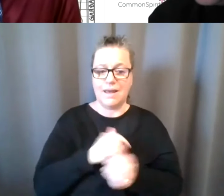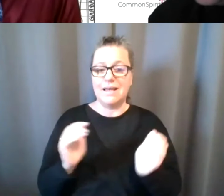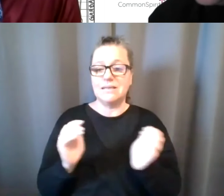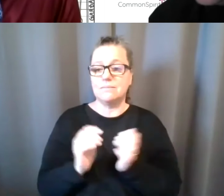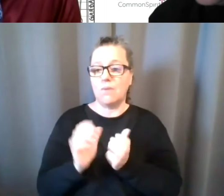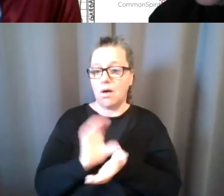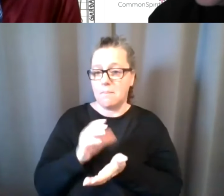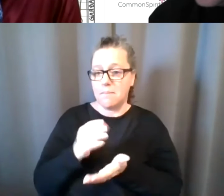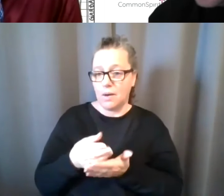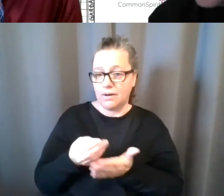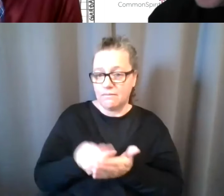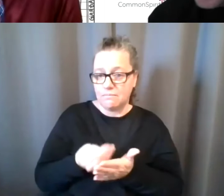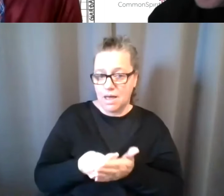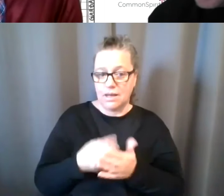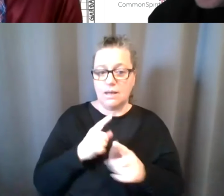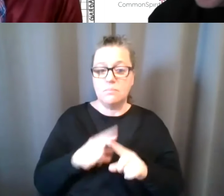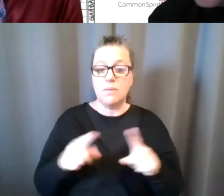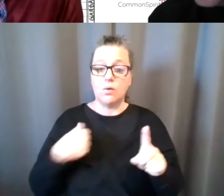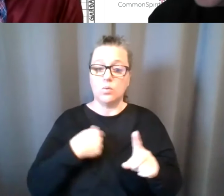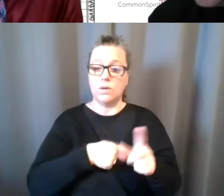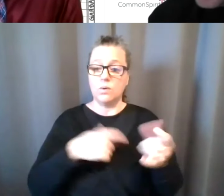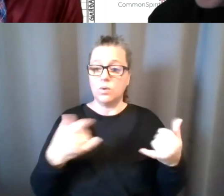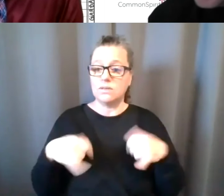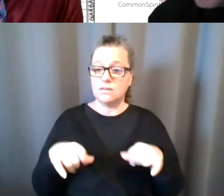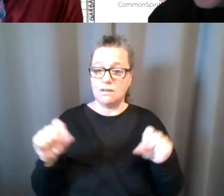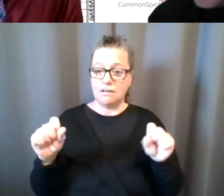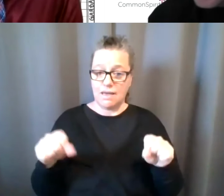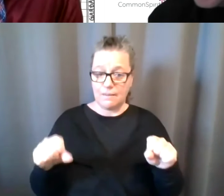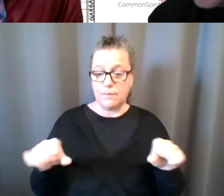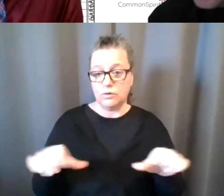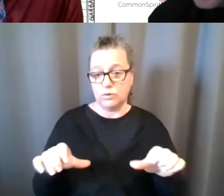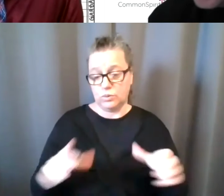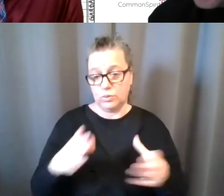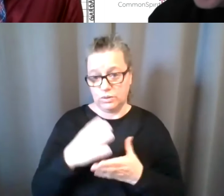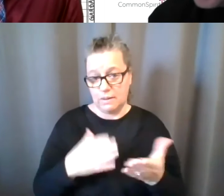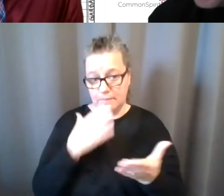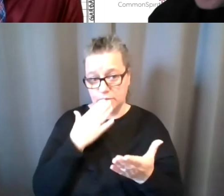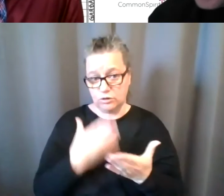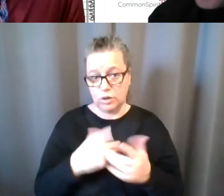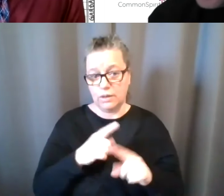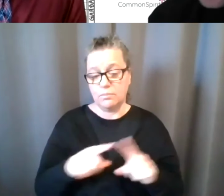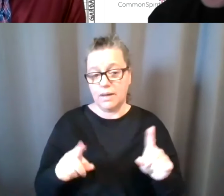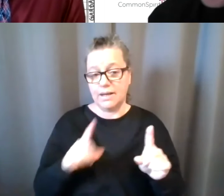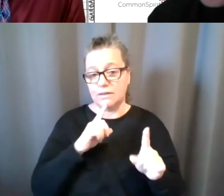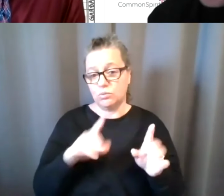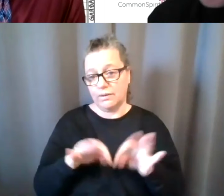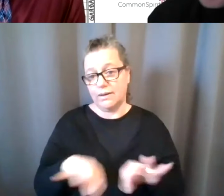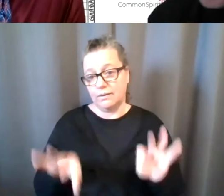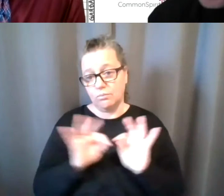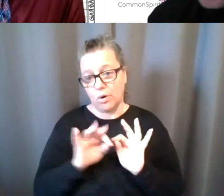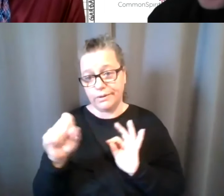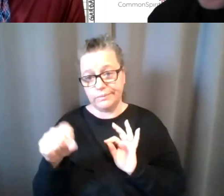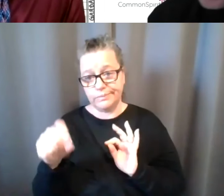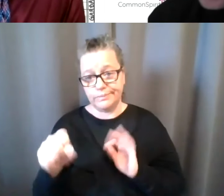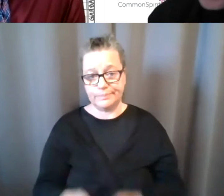of money to donate and stuff, but we still were able to do some. So it's good. But yeah, it's really important.